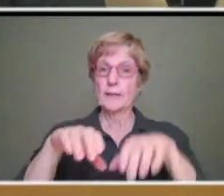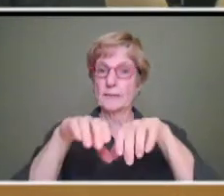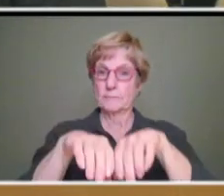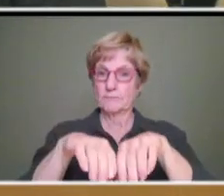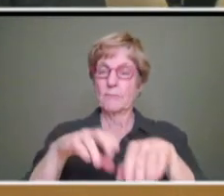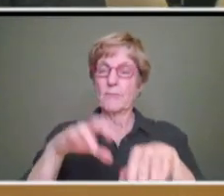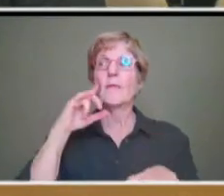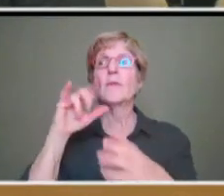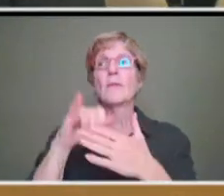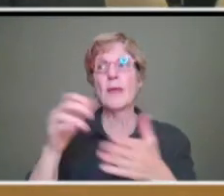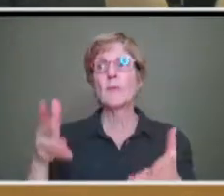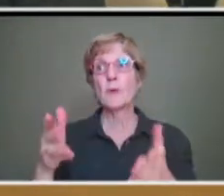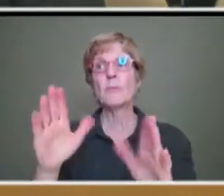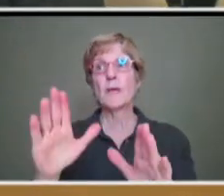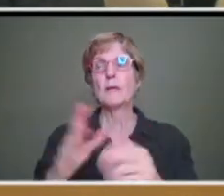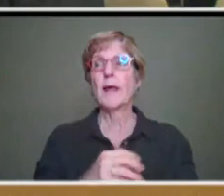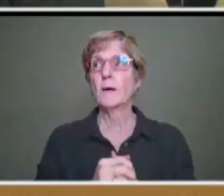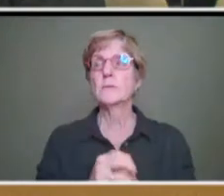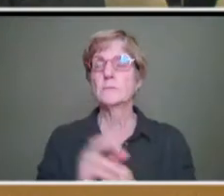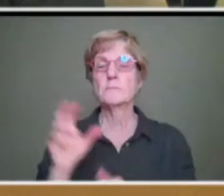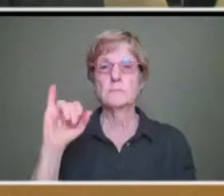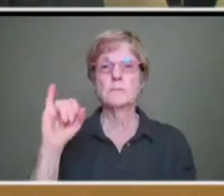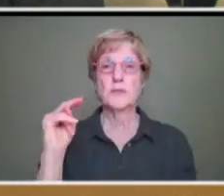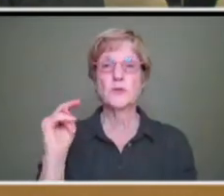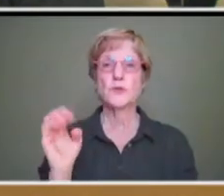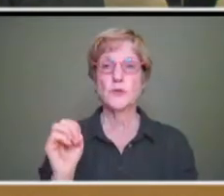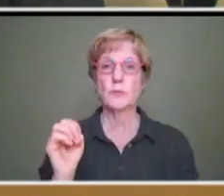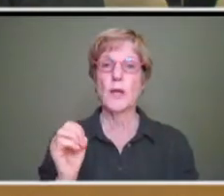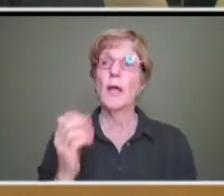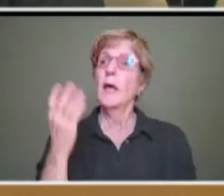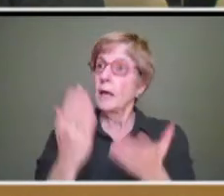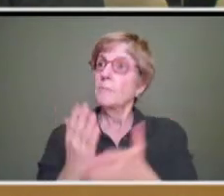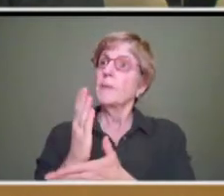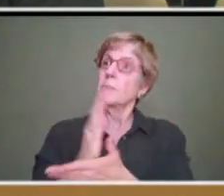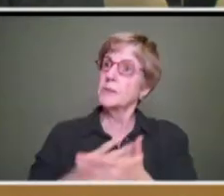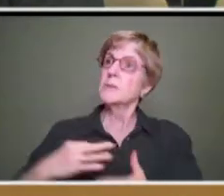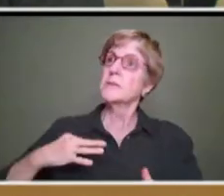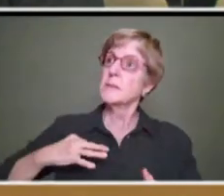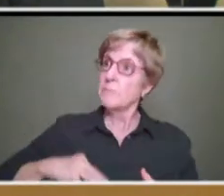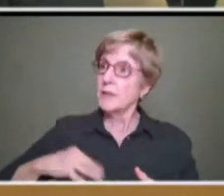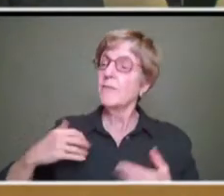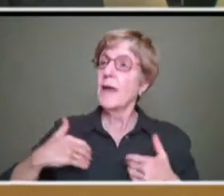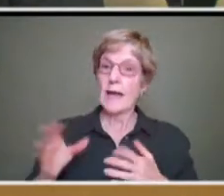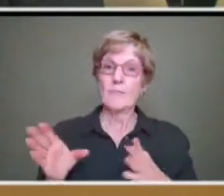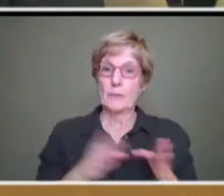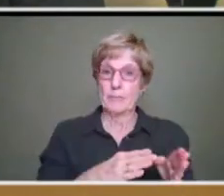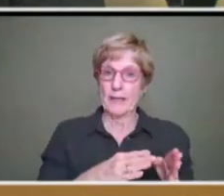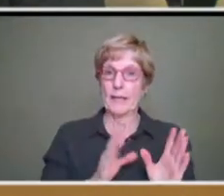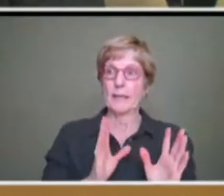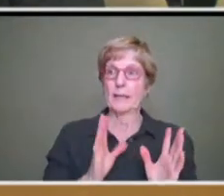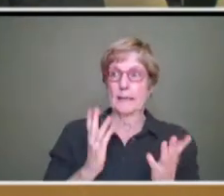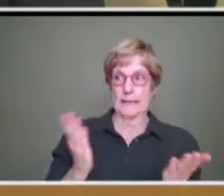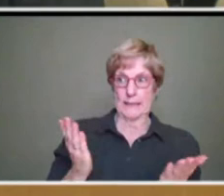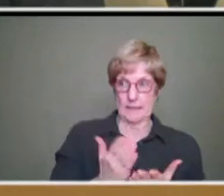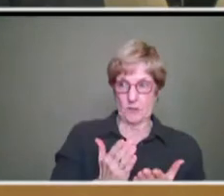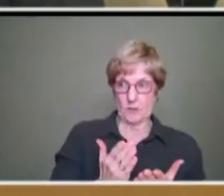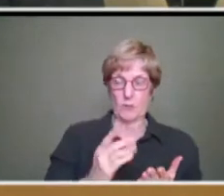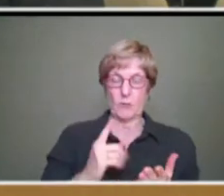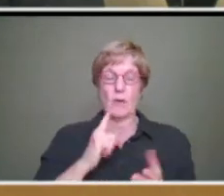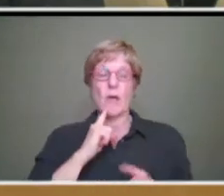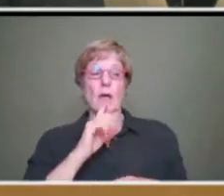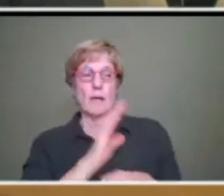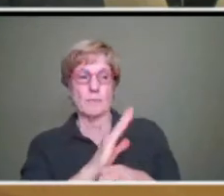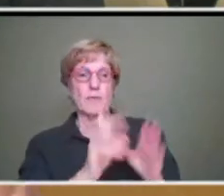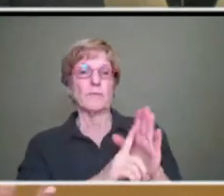to be allowed one way or the other in June and there may be some benefits of getting a conditional plan here where they get some commitments from a developer